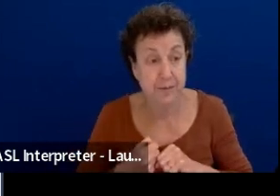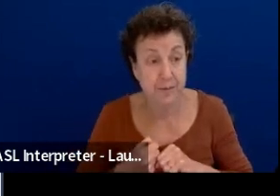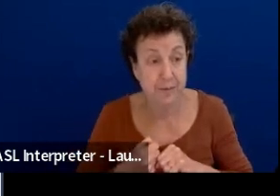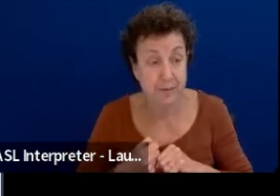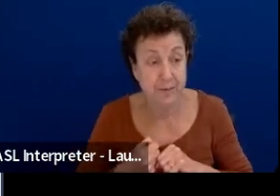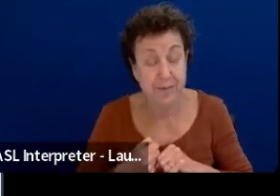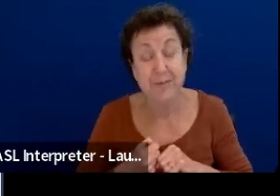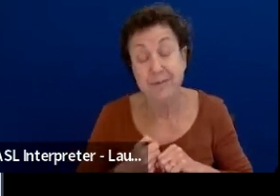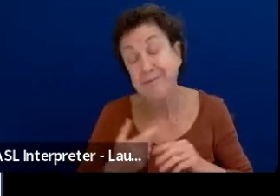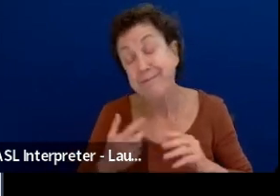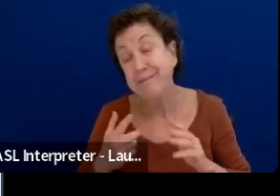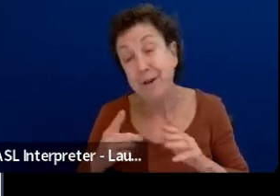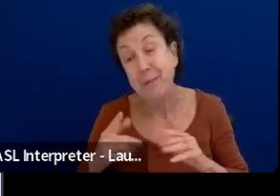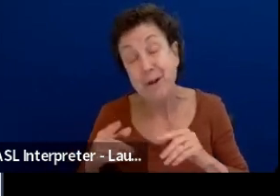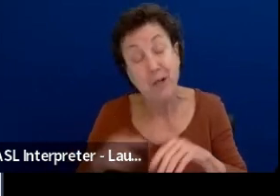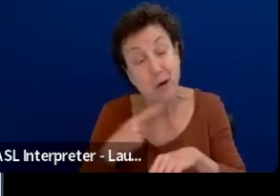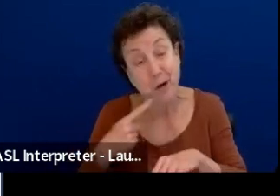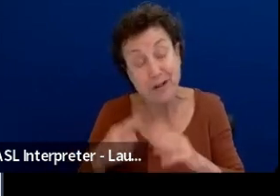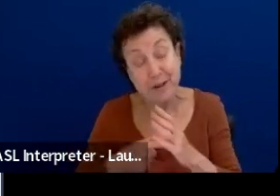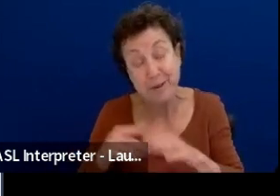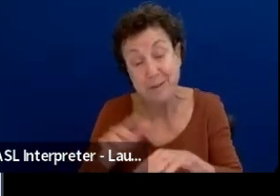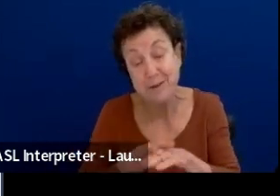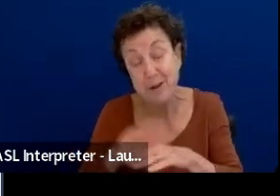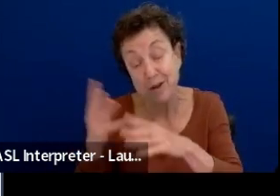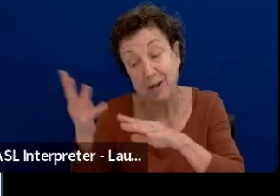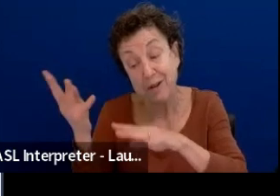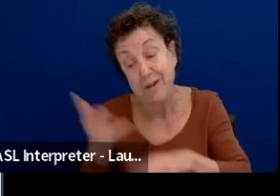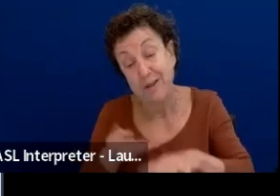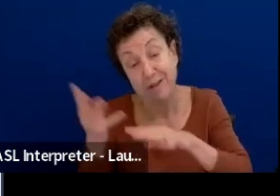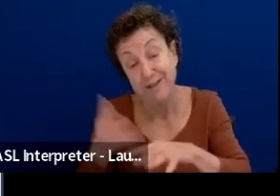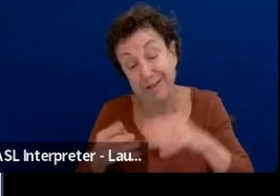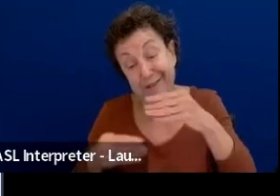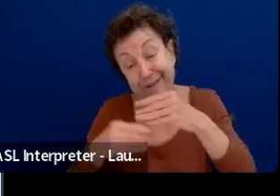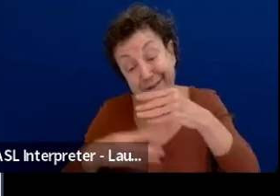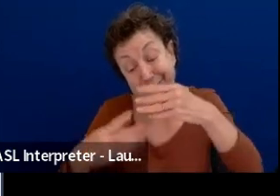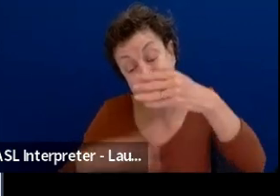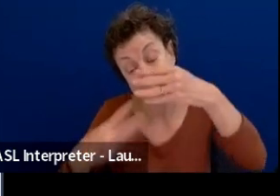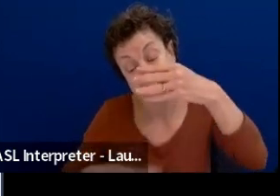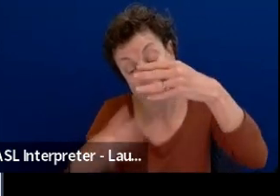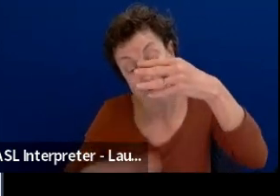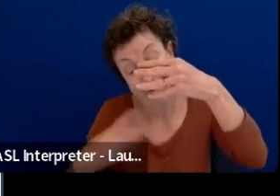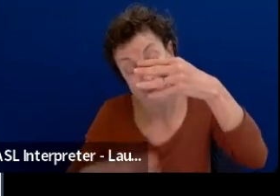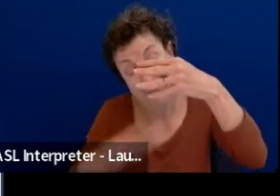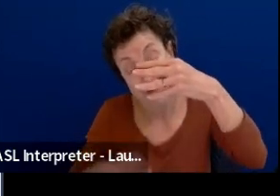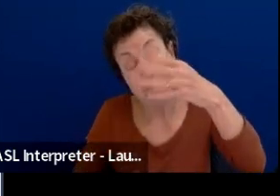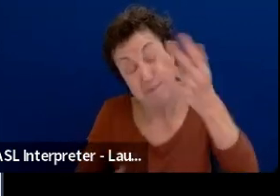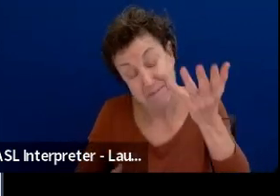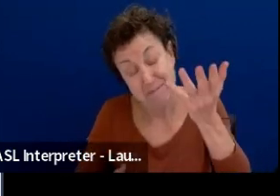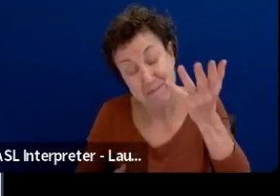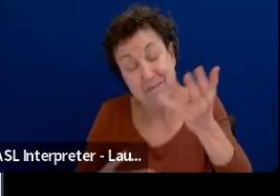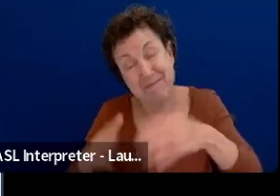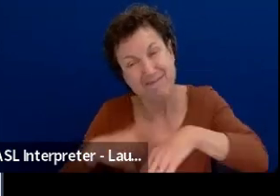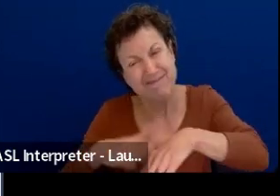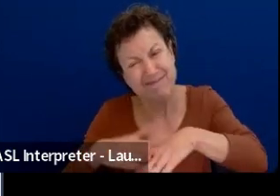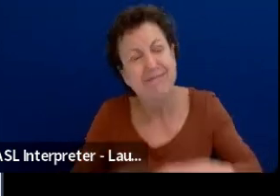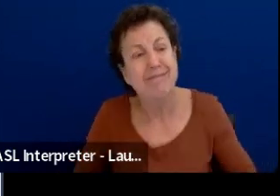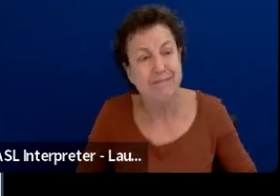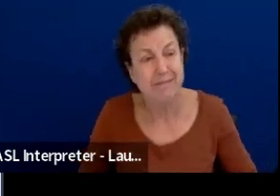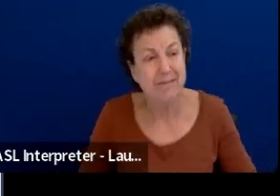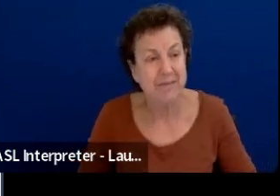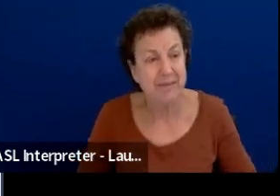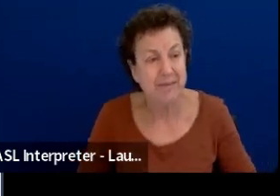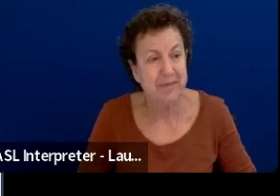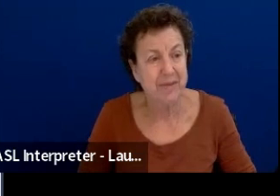long list. It can take a long time for that list to generate. So what I will